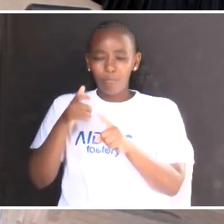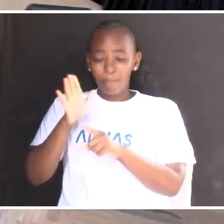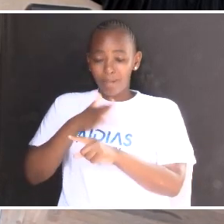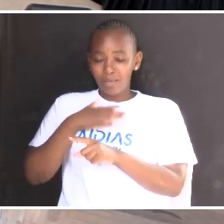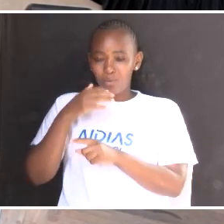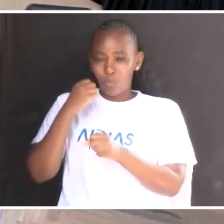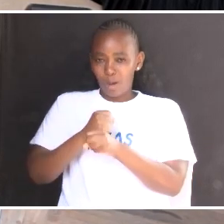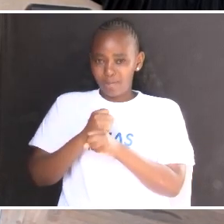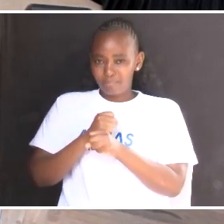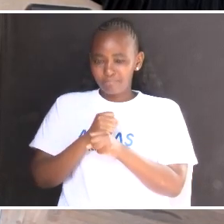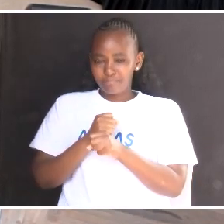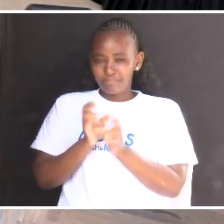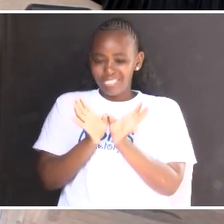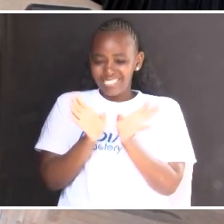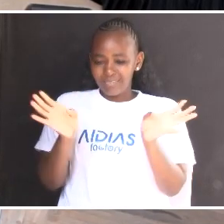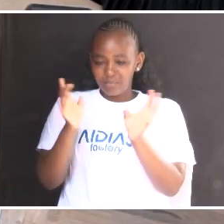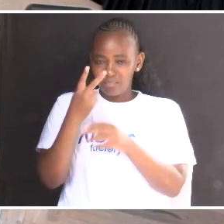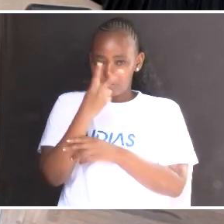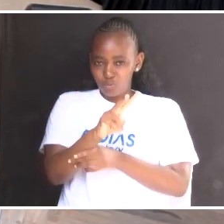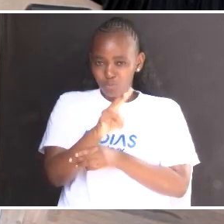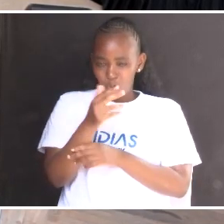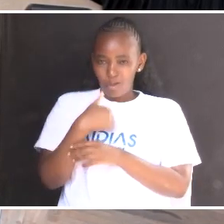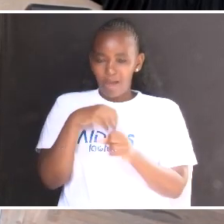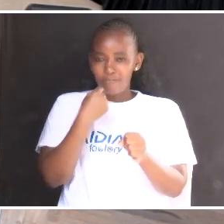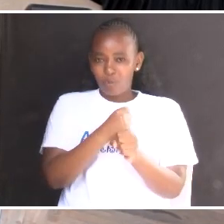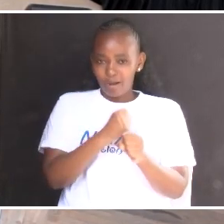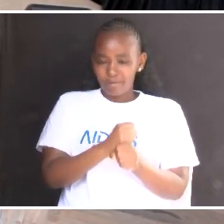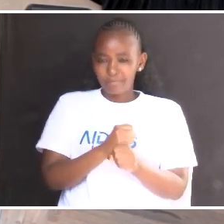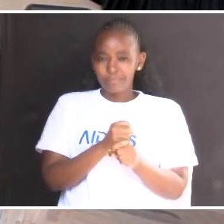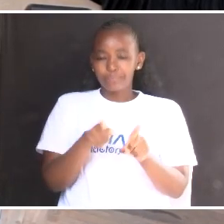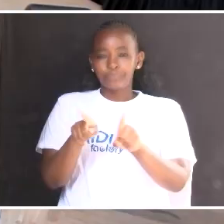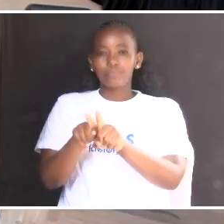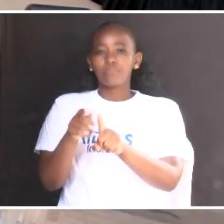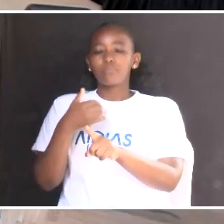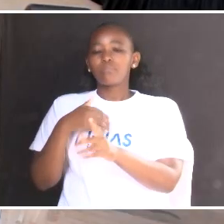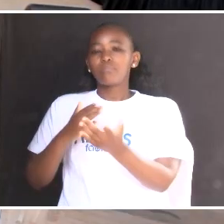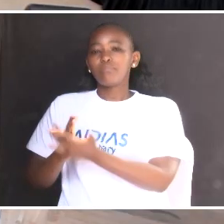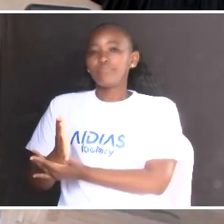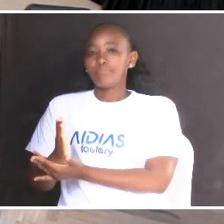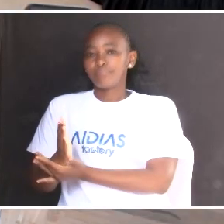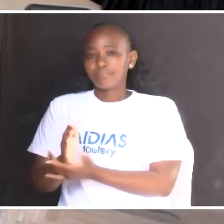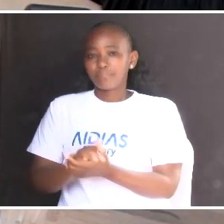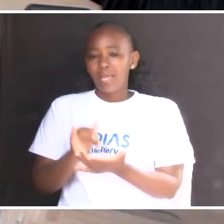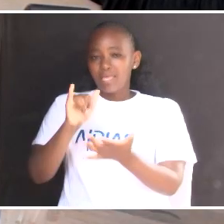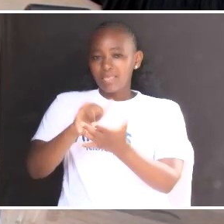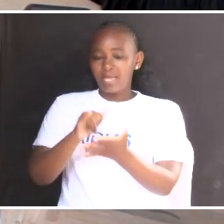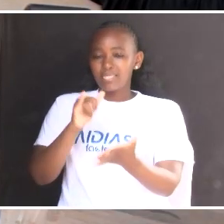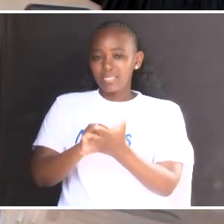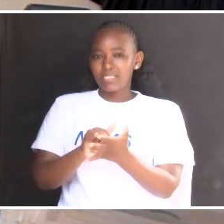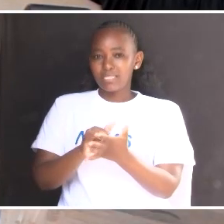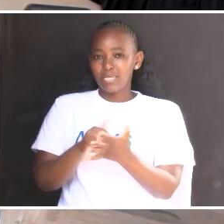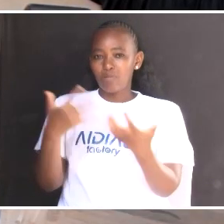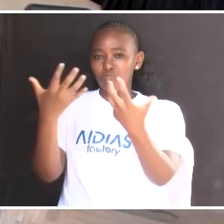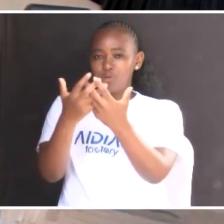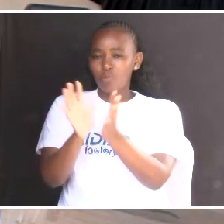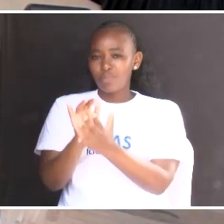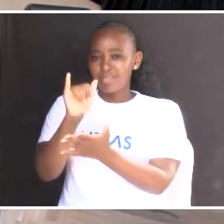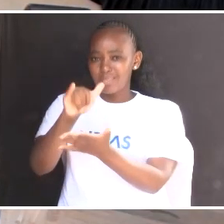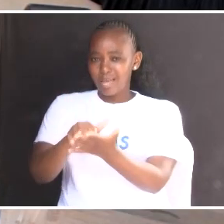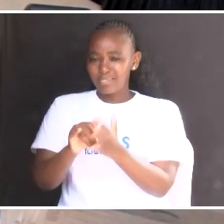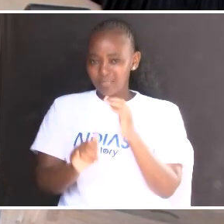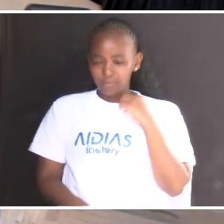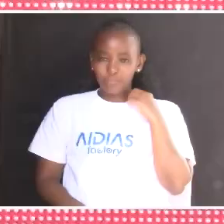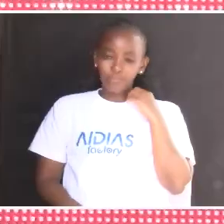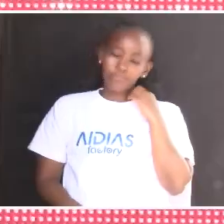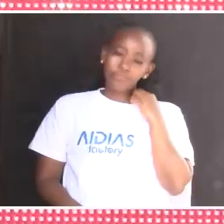two. Kuna hiyo kazi na kuna rights zenye zinaendana na hiyo. Let me go back